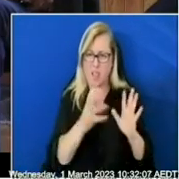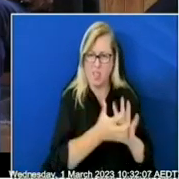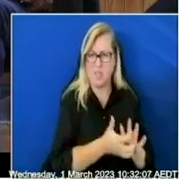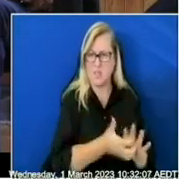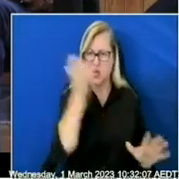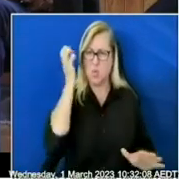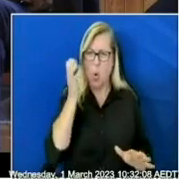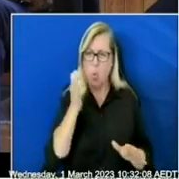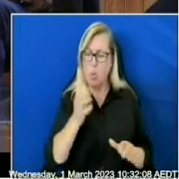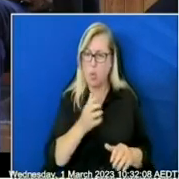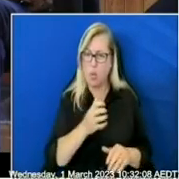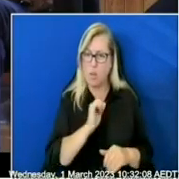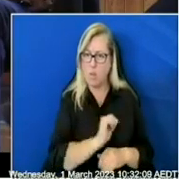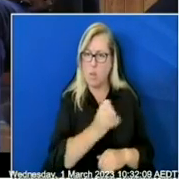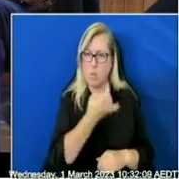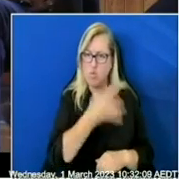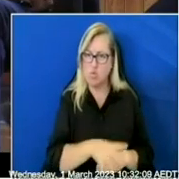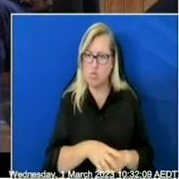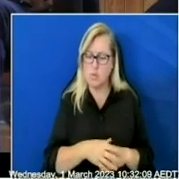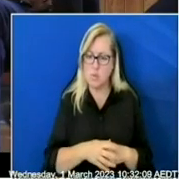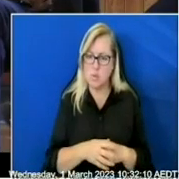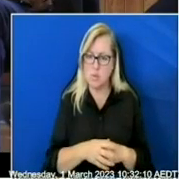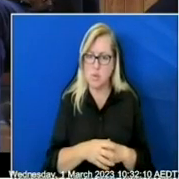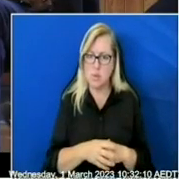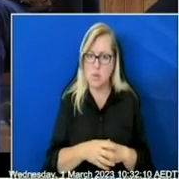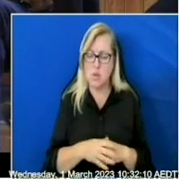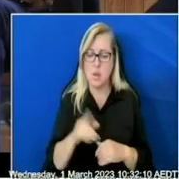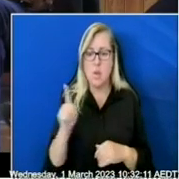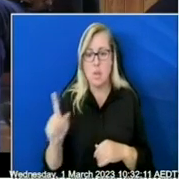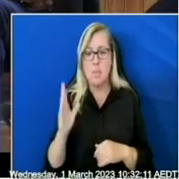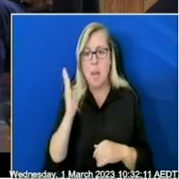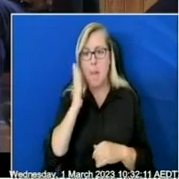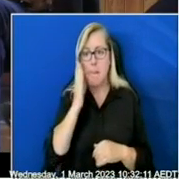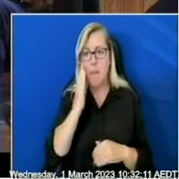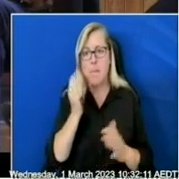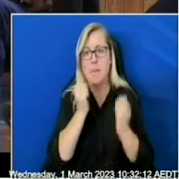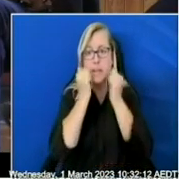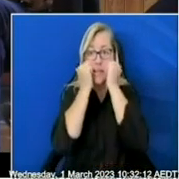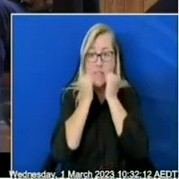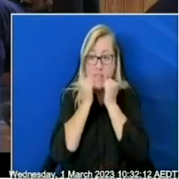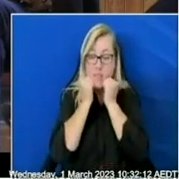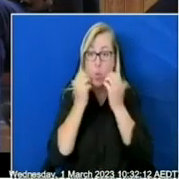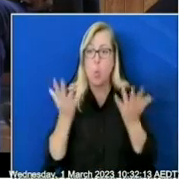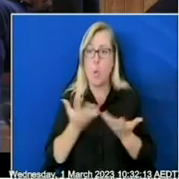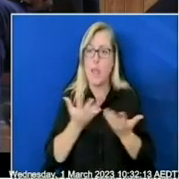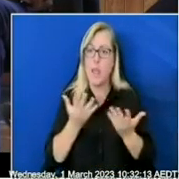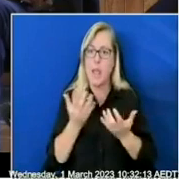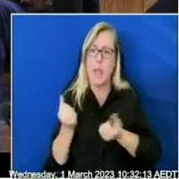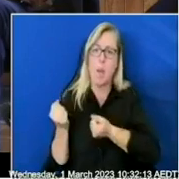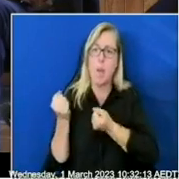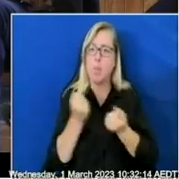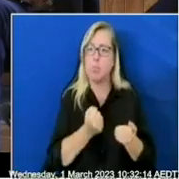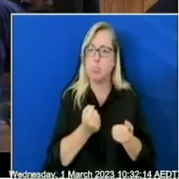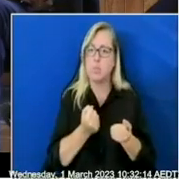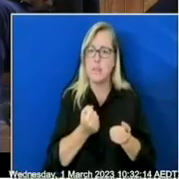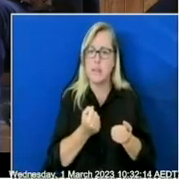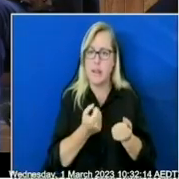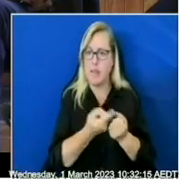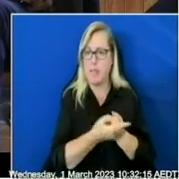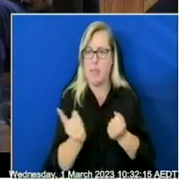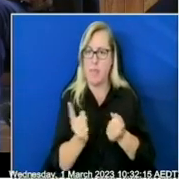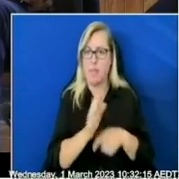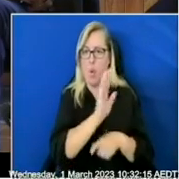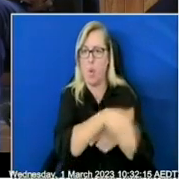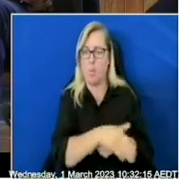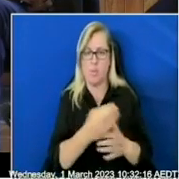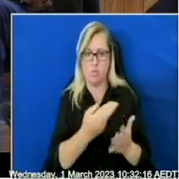mum's evidence is in the Bring Them Home report, and we were sitting there at the... public hearings, and mum was saying, tell